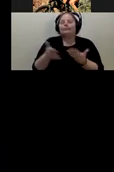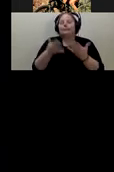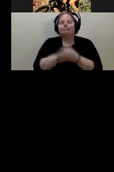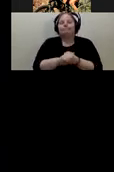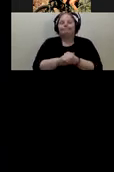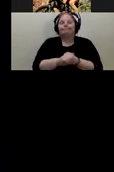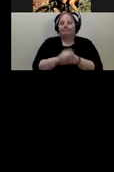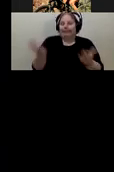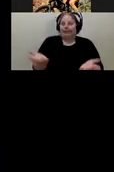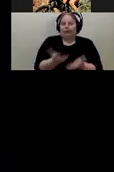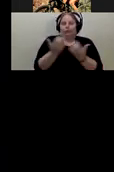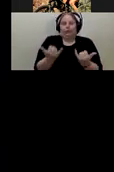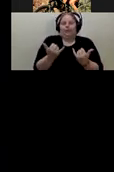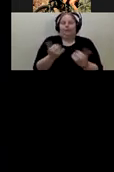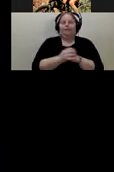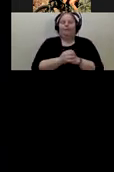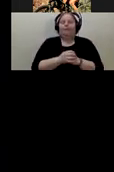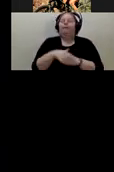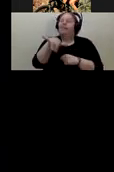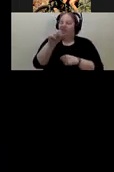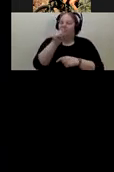It's nice to be here. Yes, this is